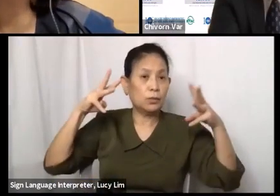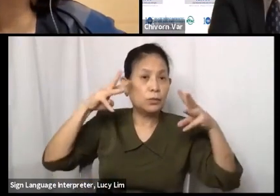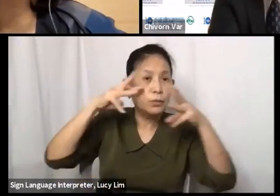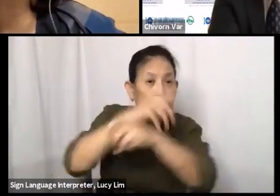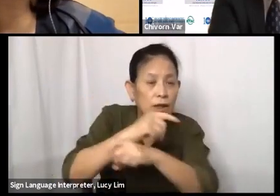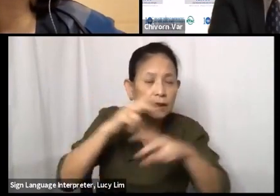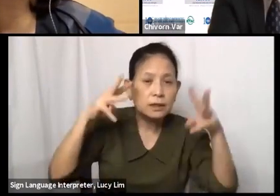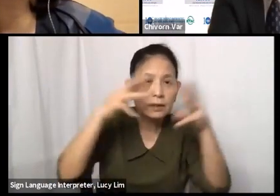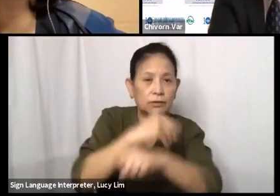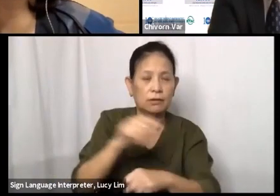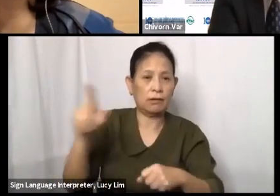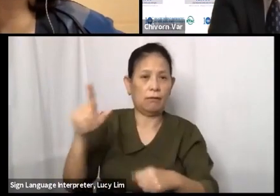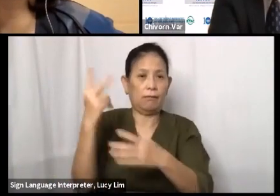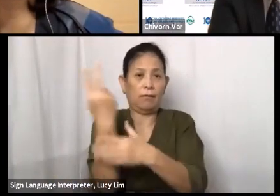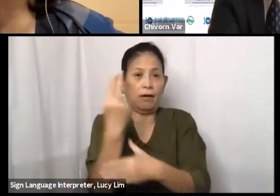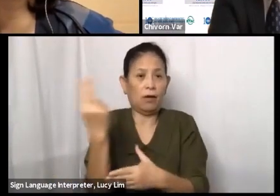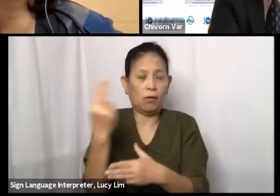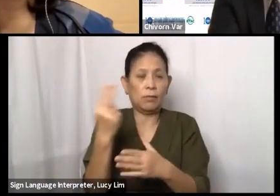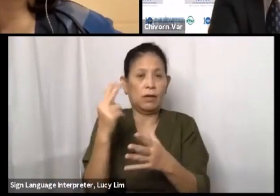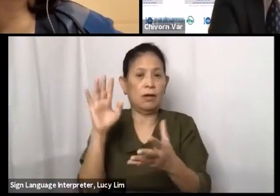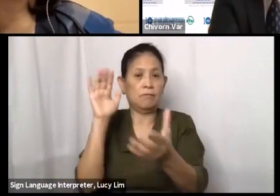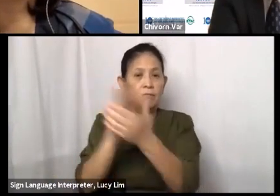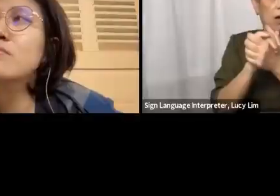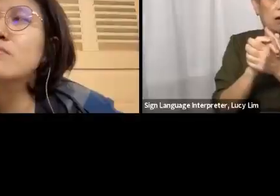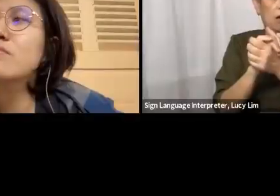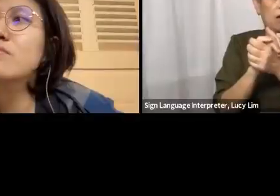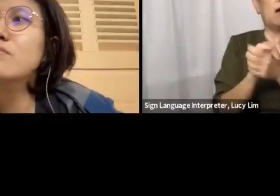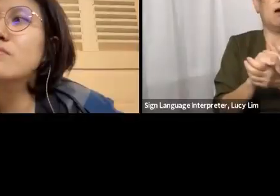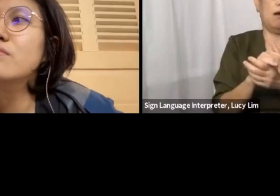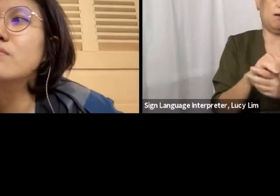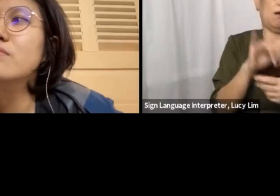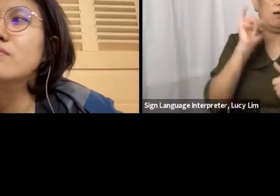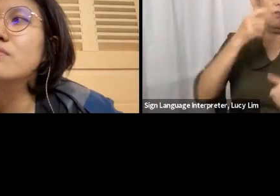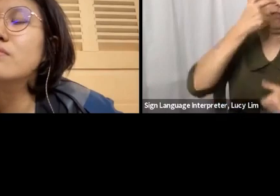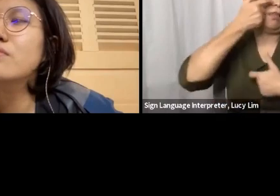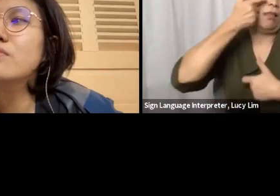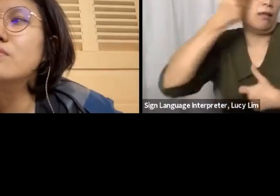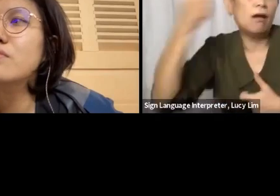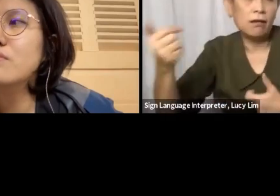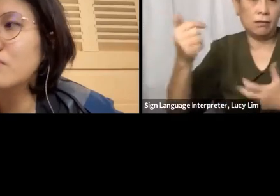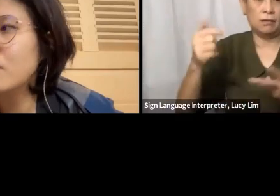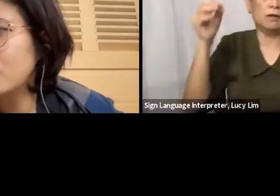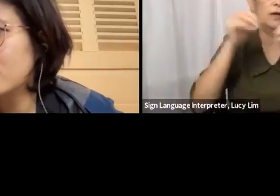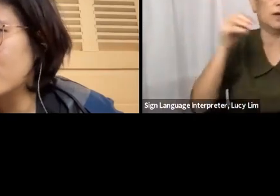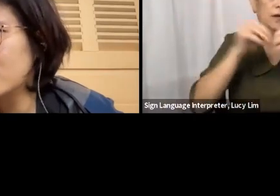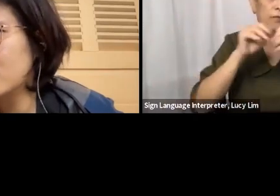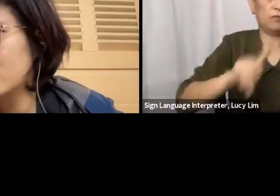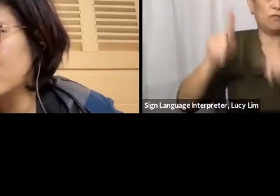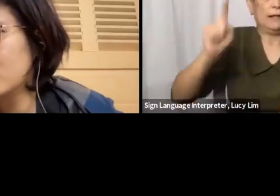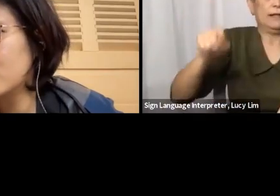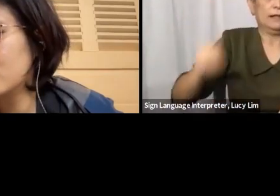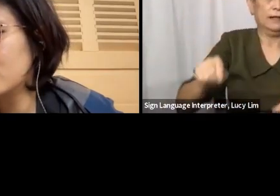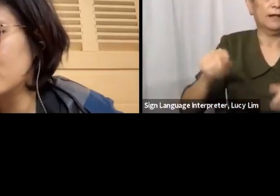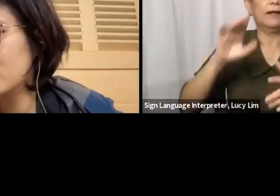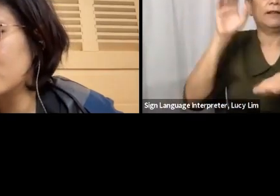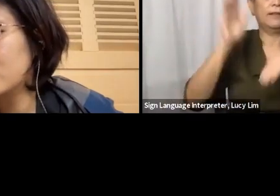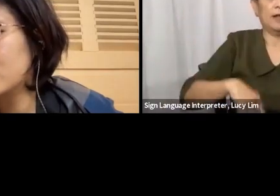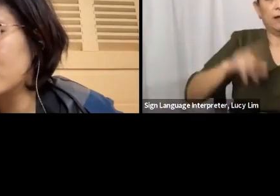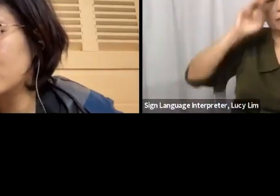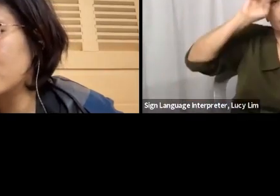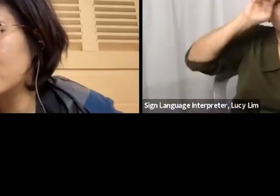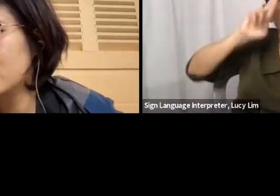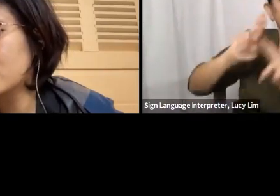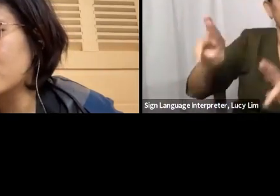of couple that got married, then it's more like attracting the clickbaits rather than putting a respectful terminology out there.